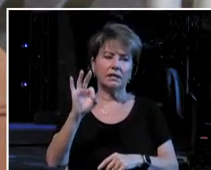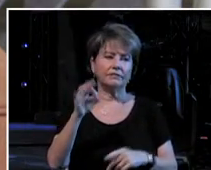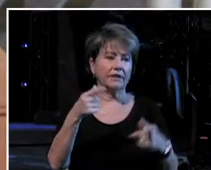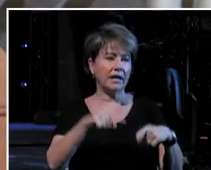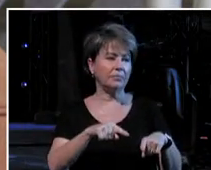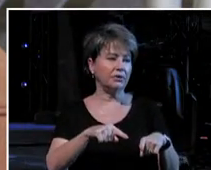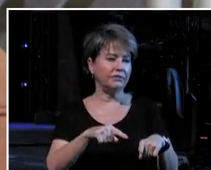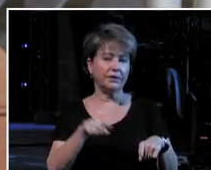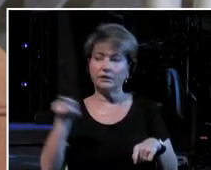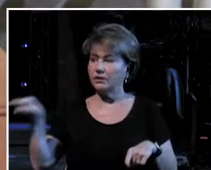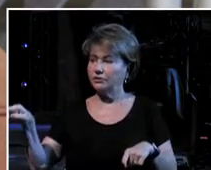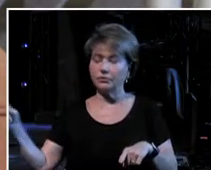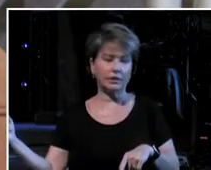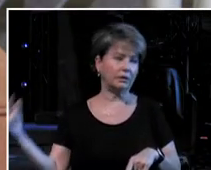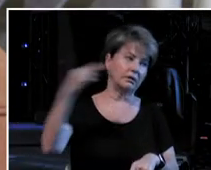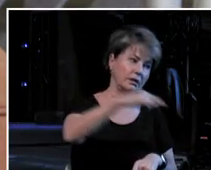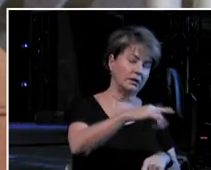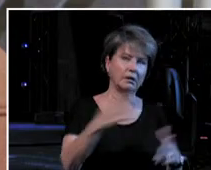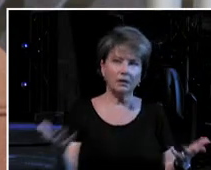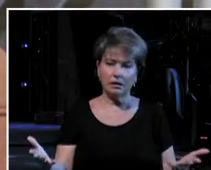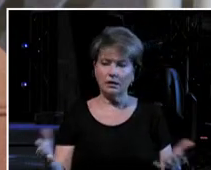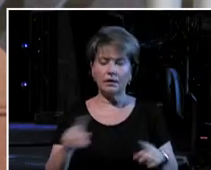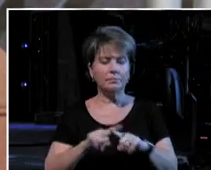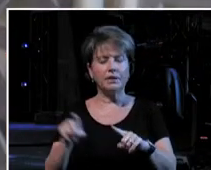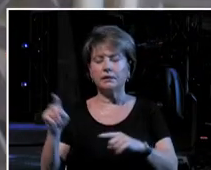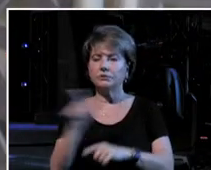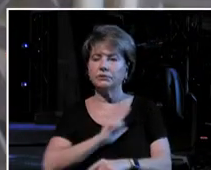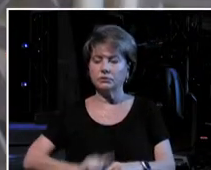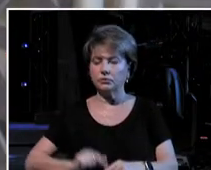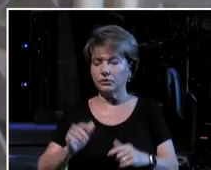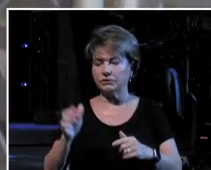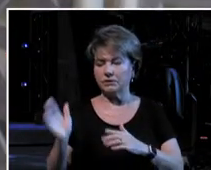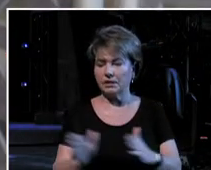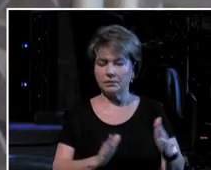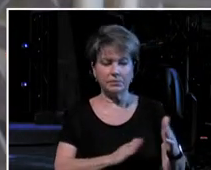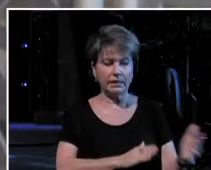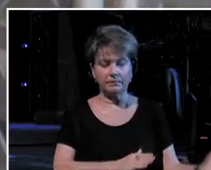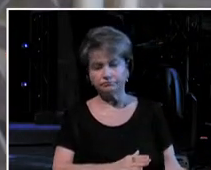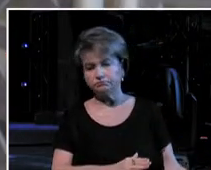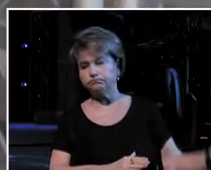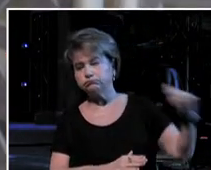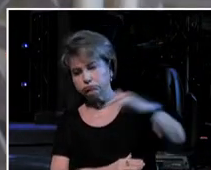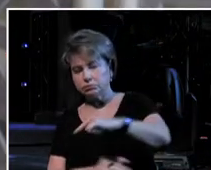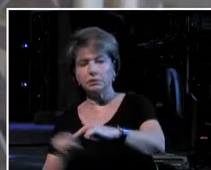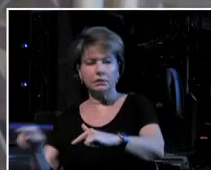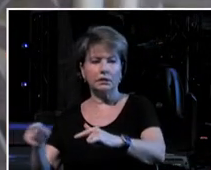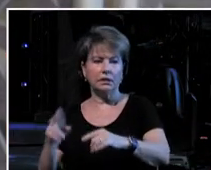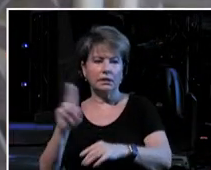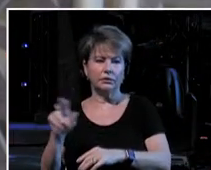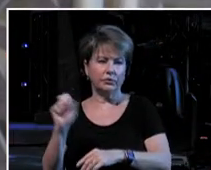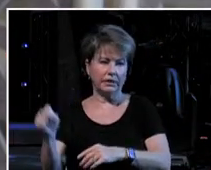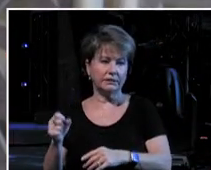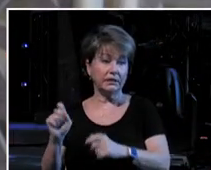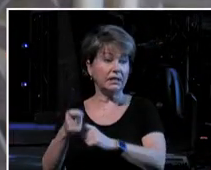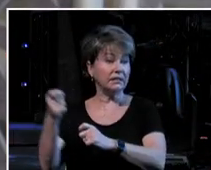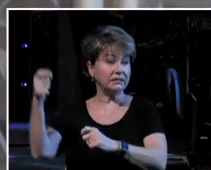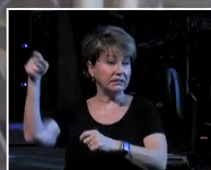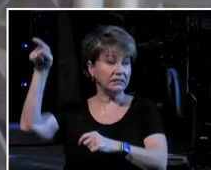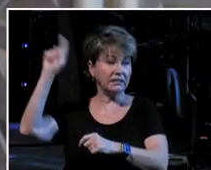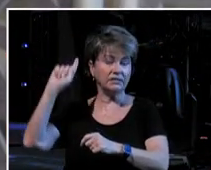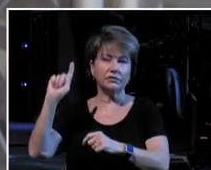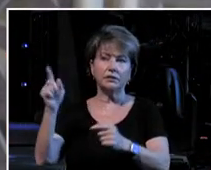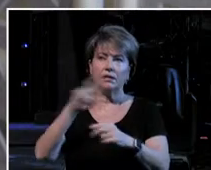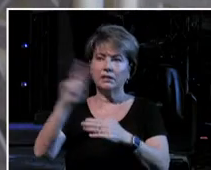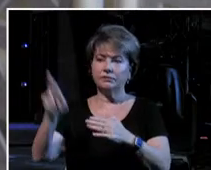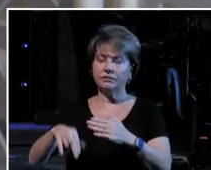I felt that this is the Lord's plan. I'm sure that the Lord's plan works, and as a result of this, we